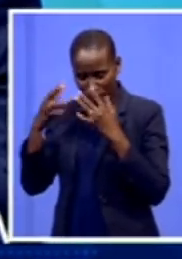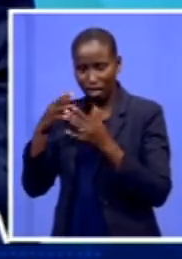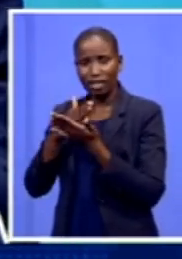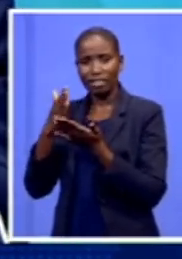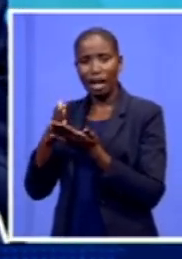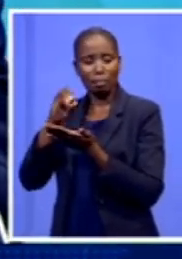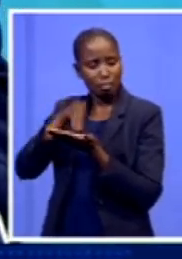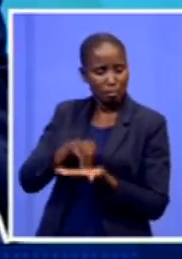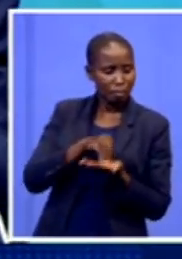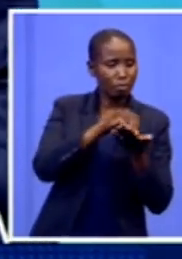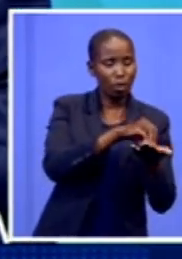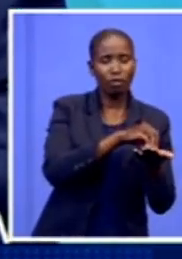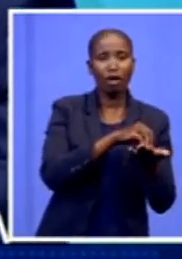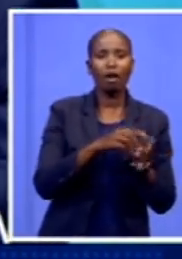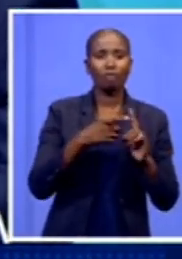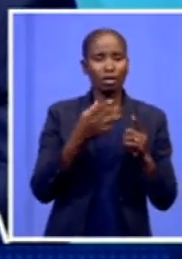even at the peak of the crisis.